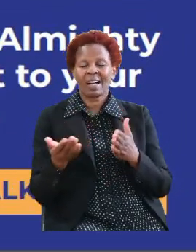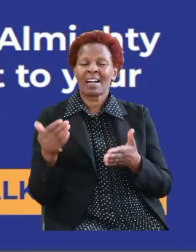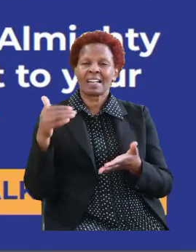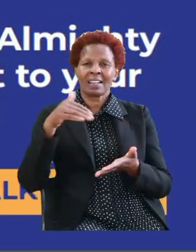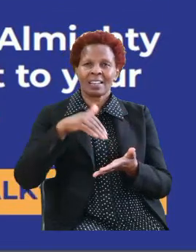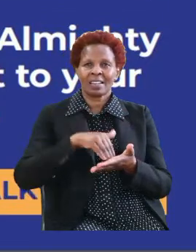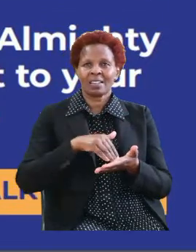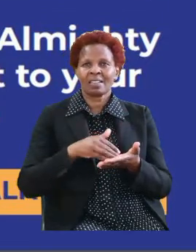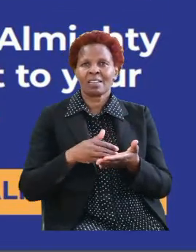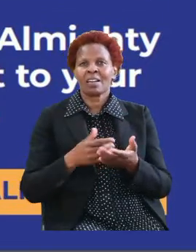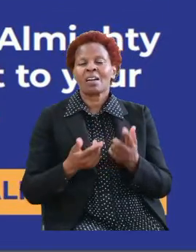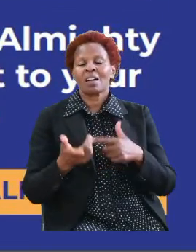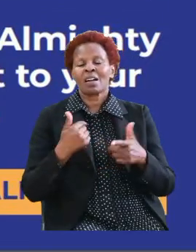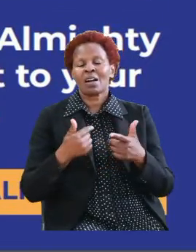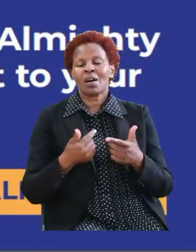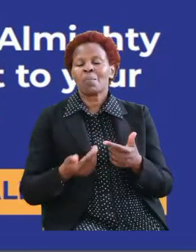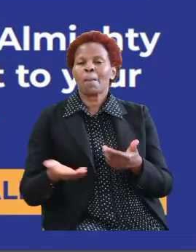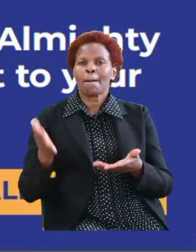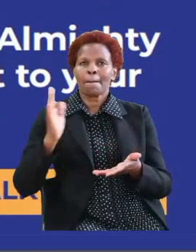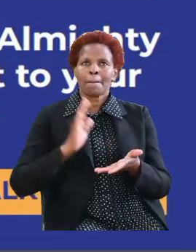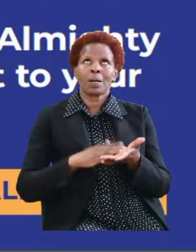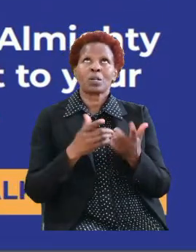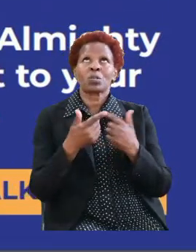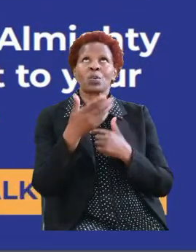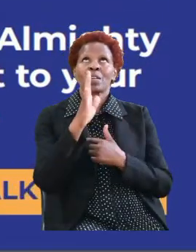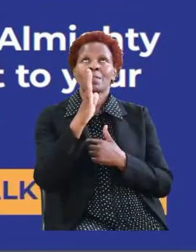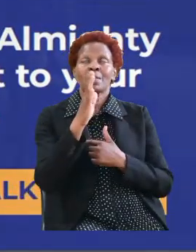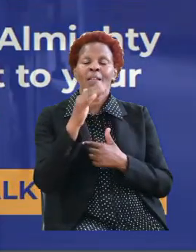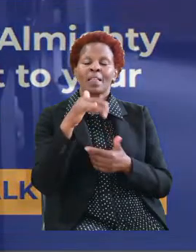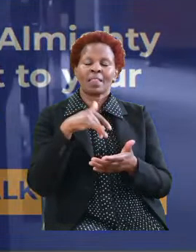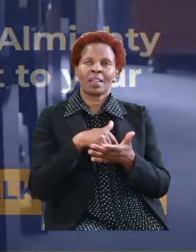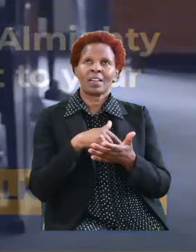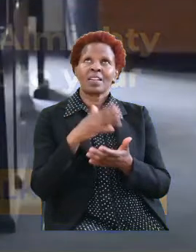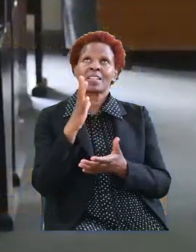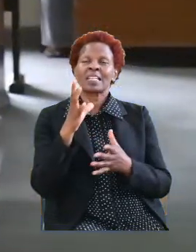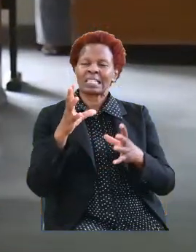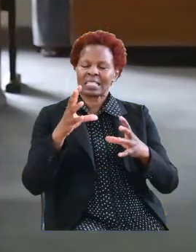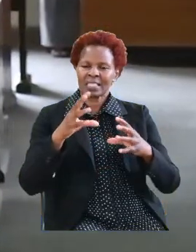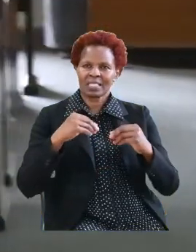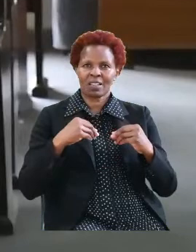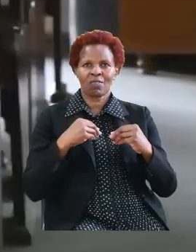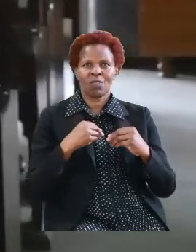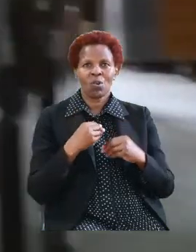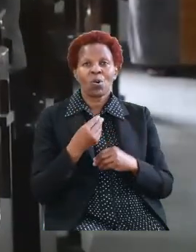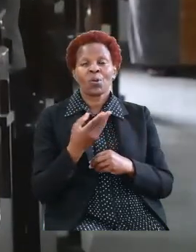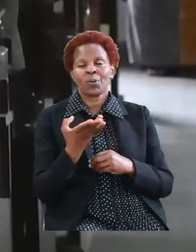back unto Him, and He's ready to receive you. Yes,